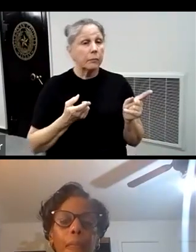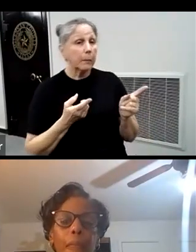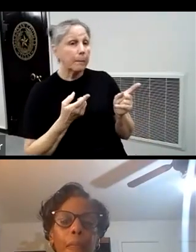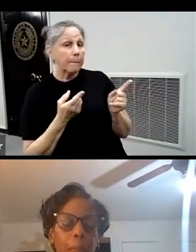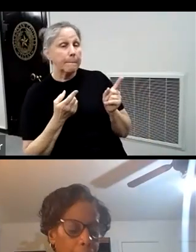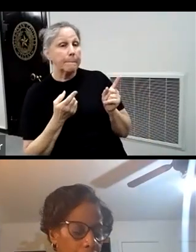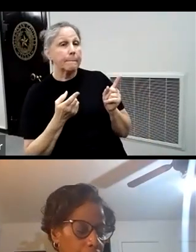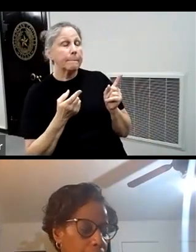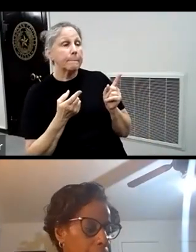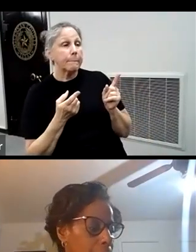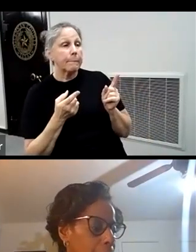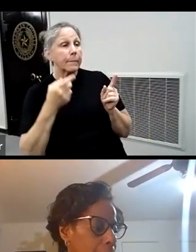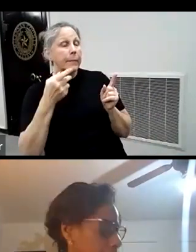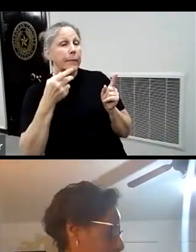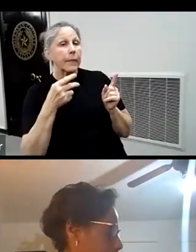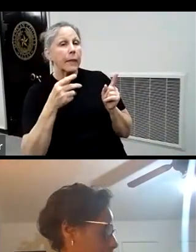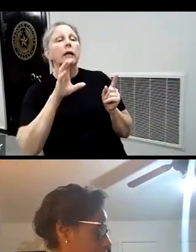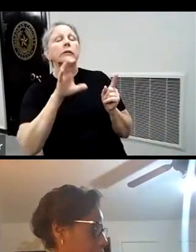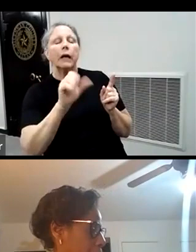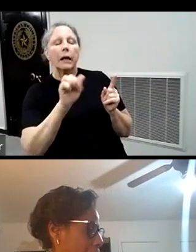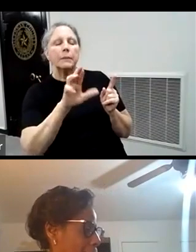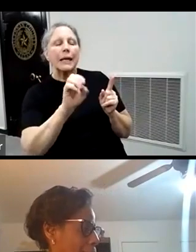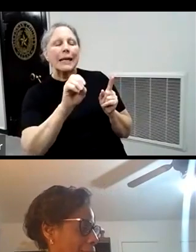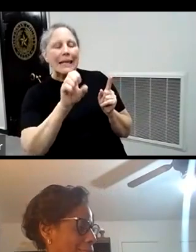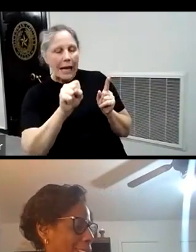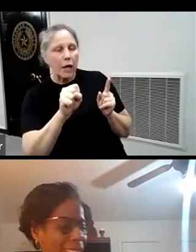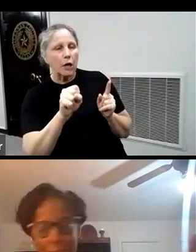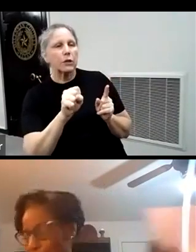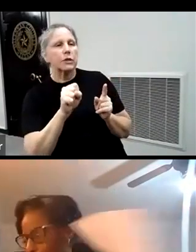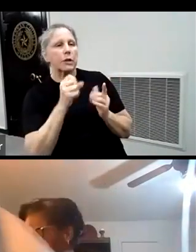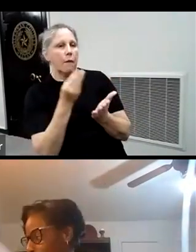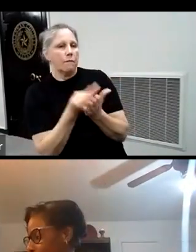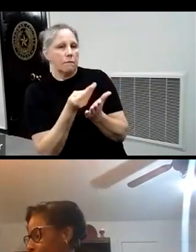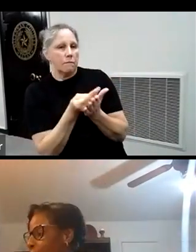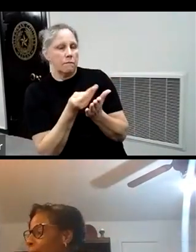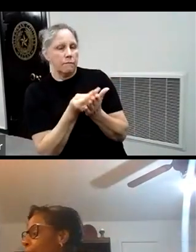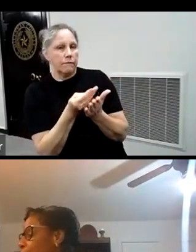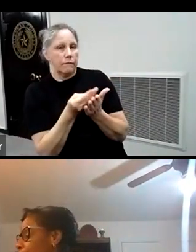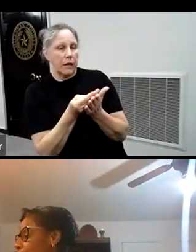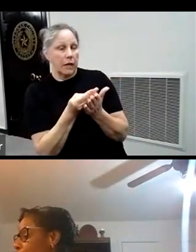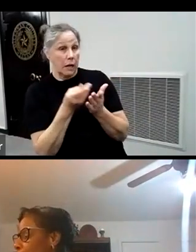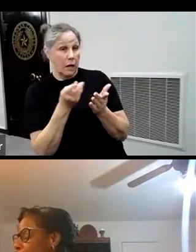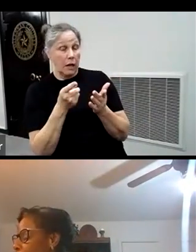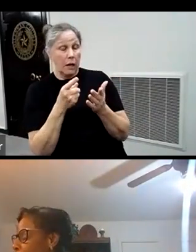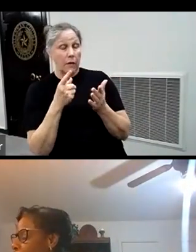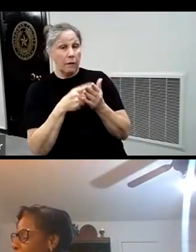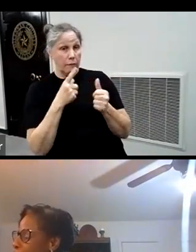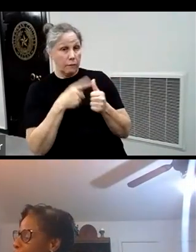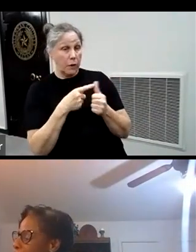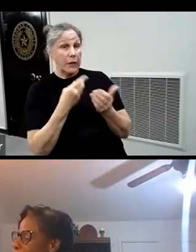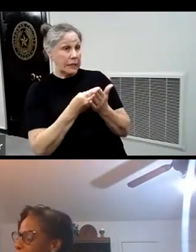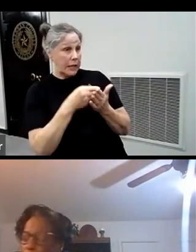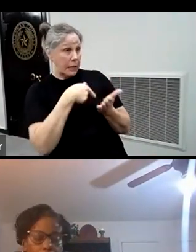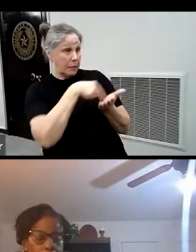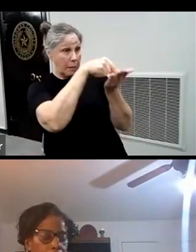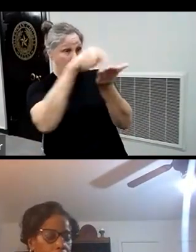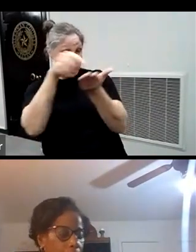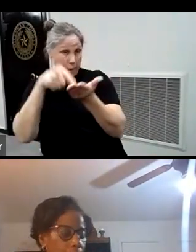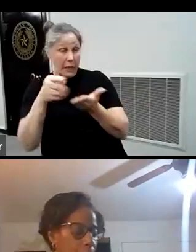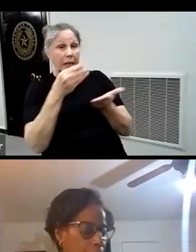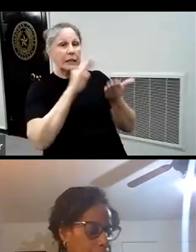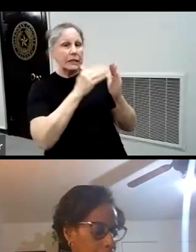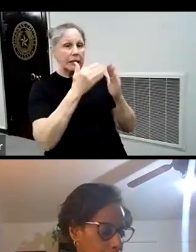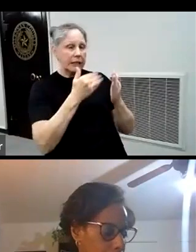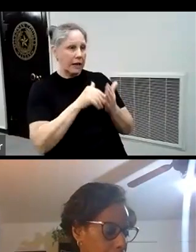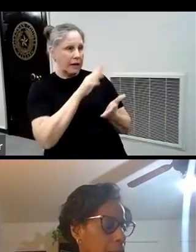The CARES Act funding that's left over after going to the cities and counties of 500,000